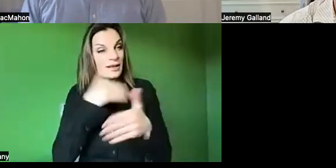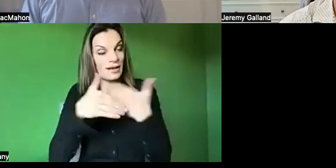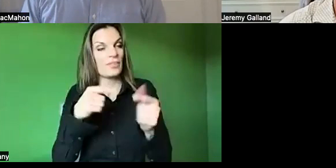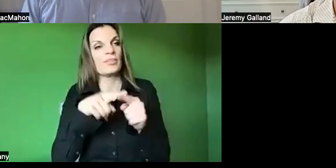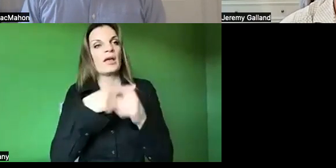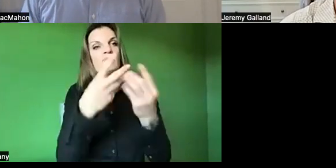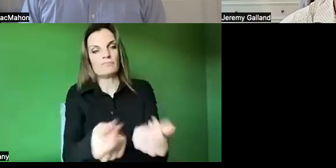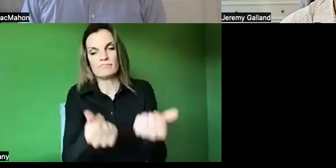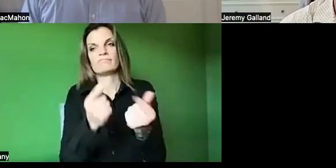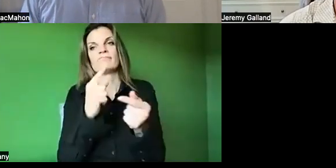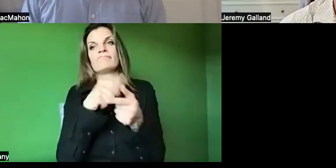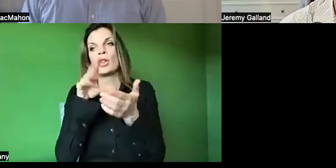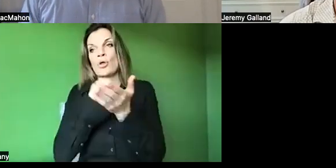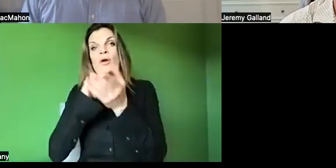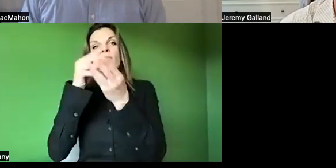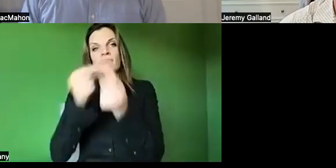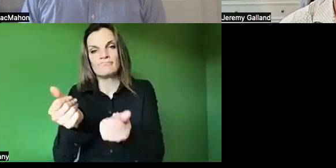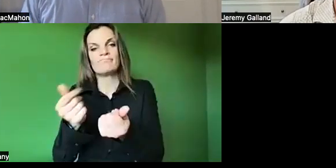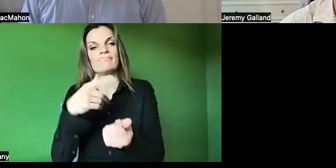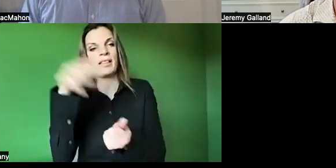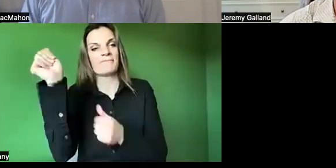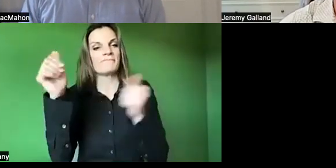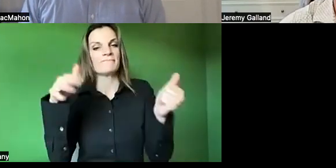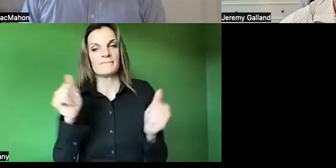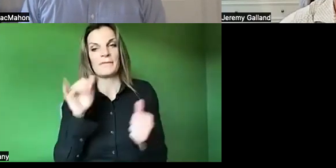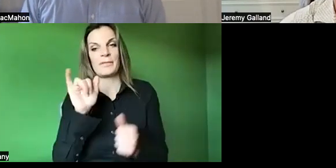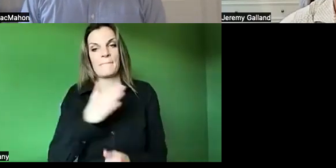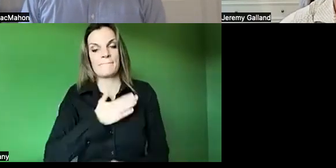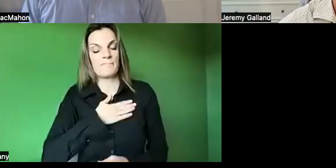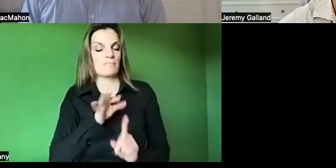energetic board members, but I provide something pretty unique, I believe.